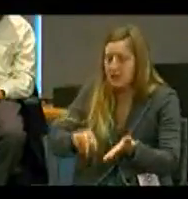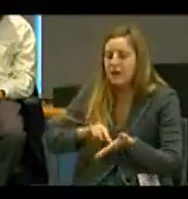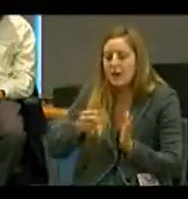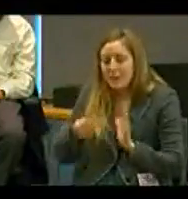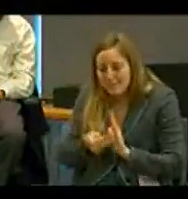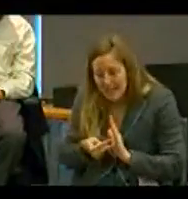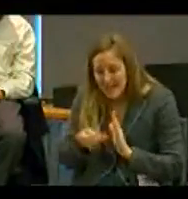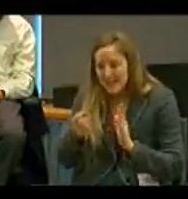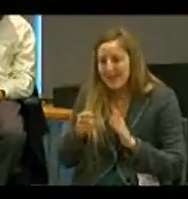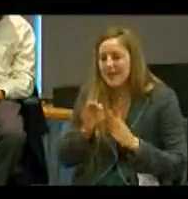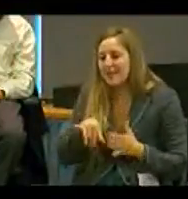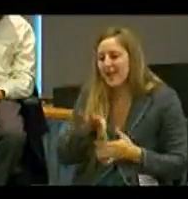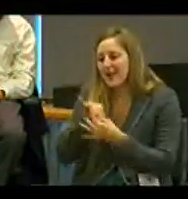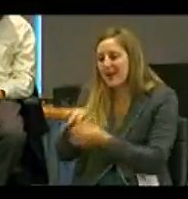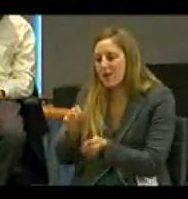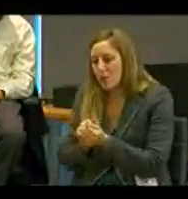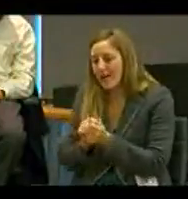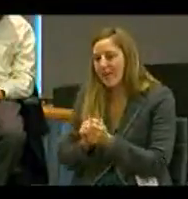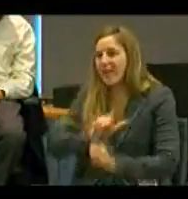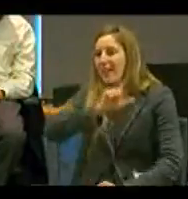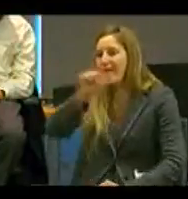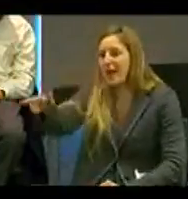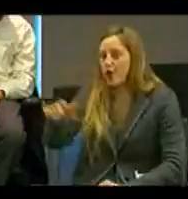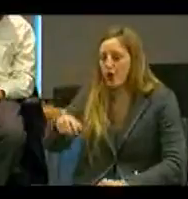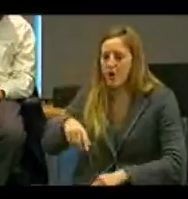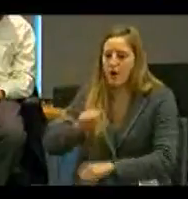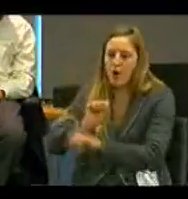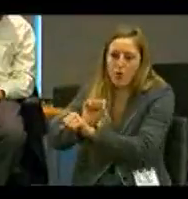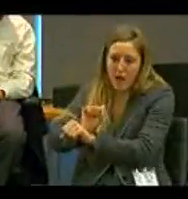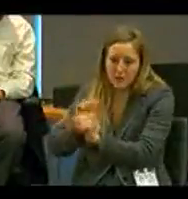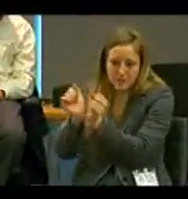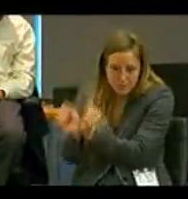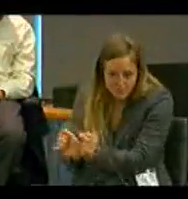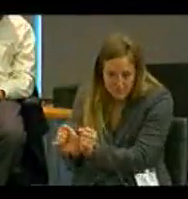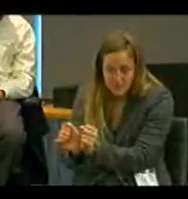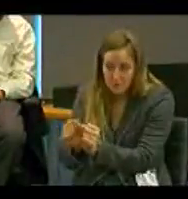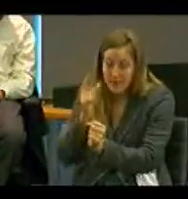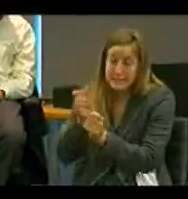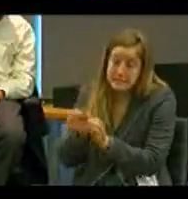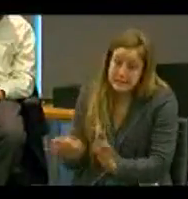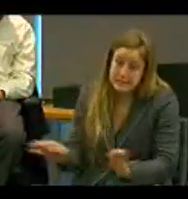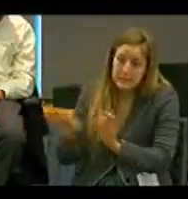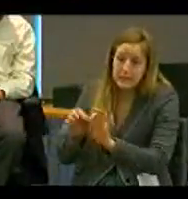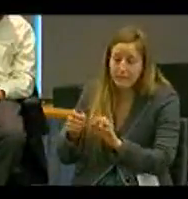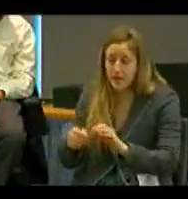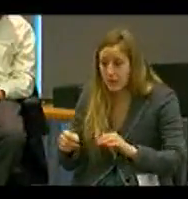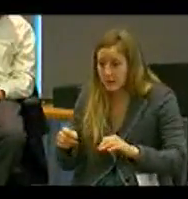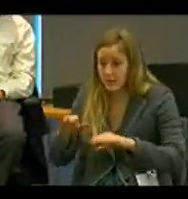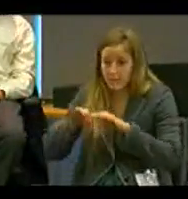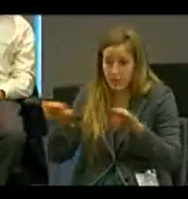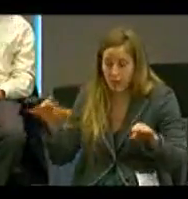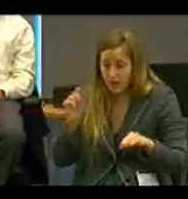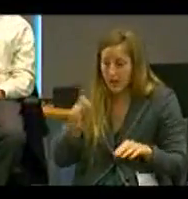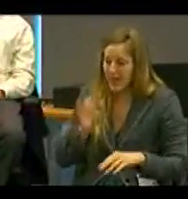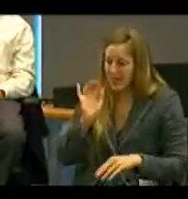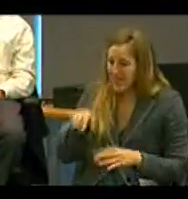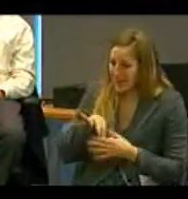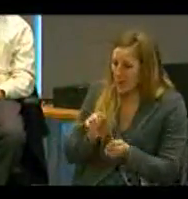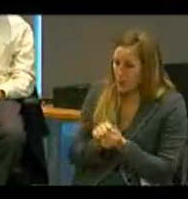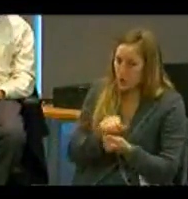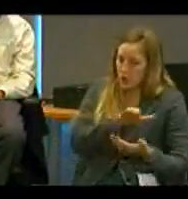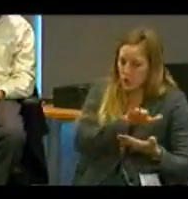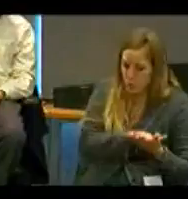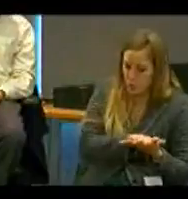of later arrest by a significant degree. So that is a concern in terms from the standpoint of the school to prison pipeline, which I believe the